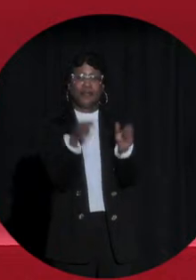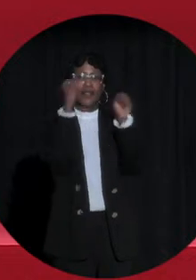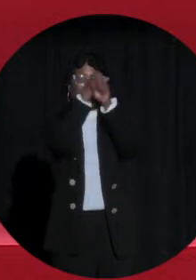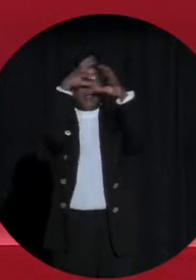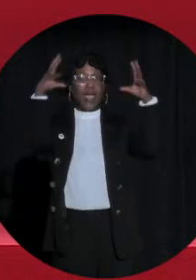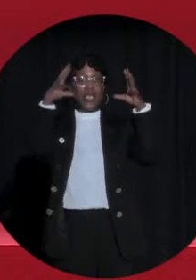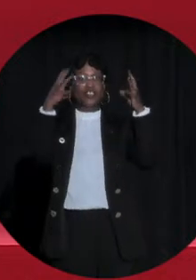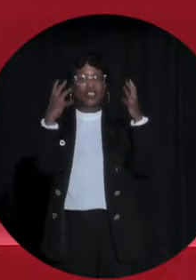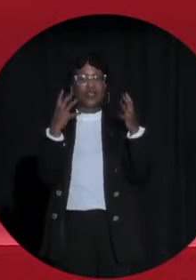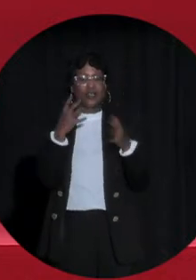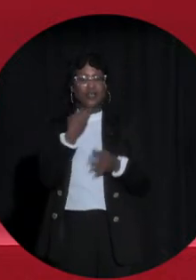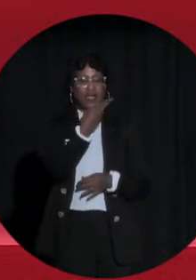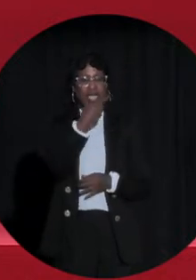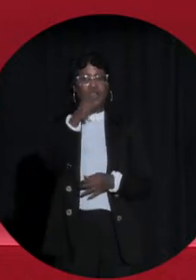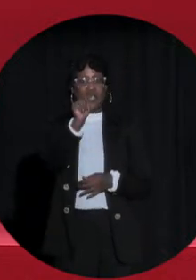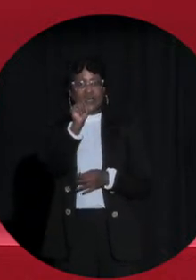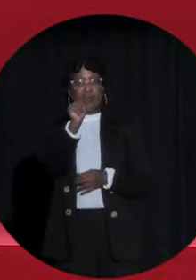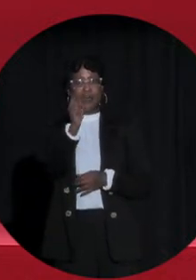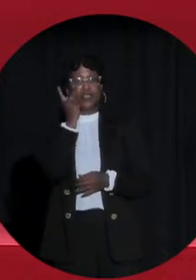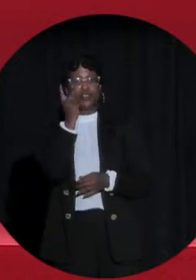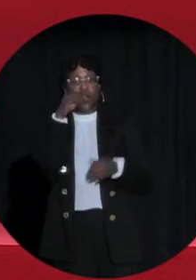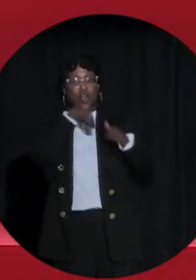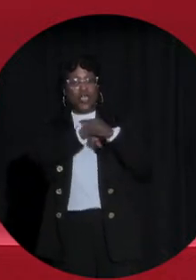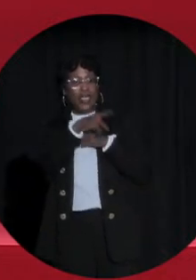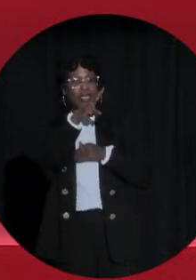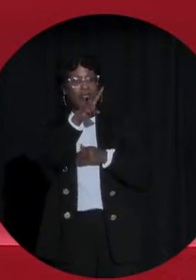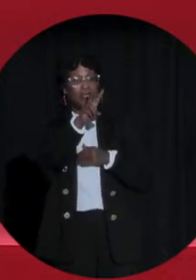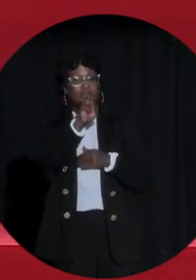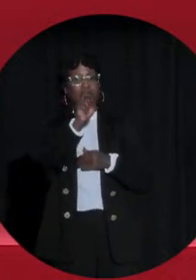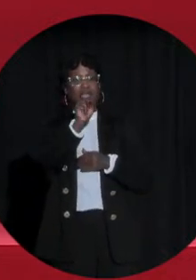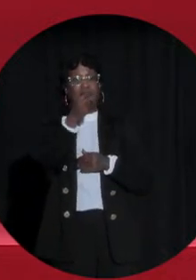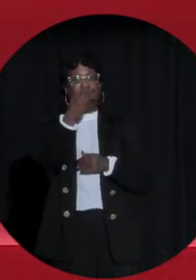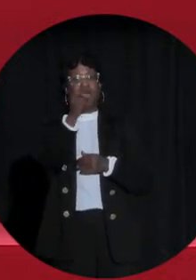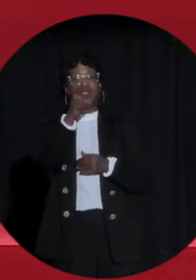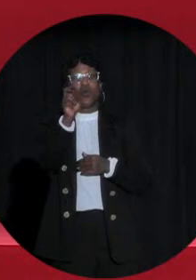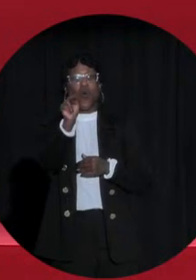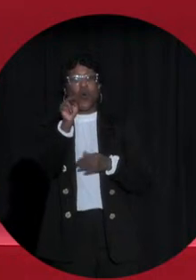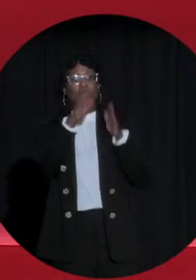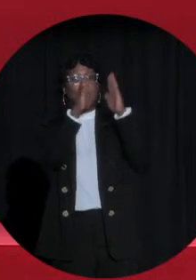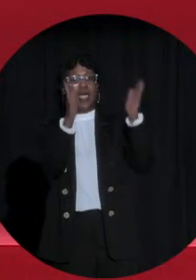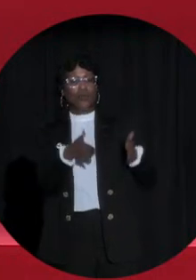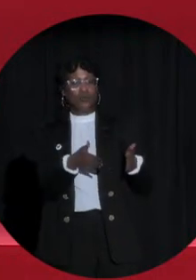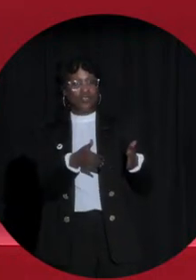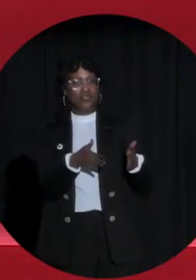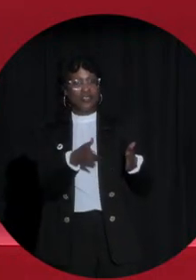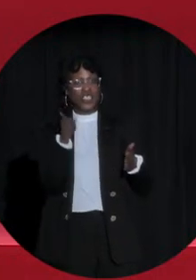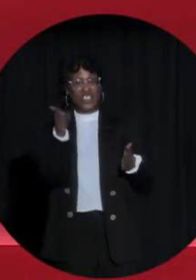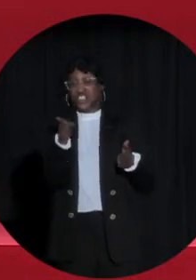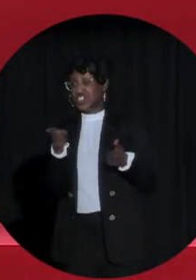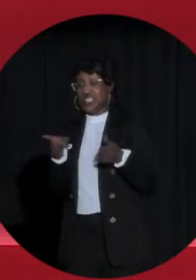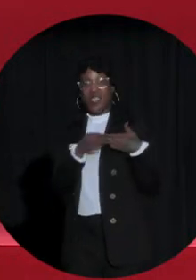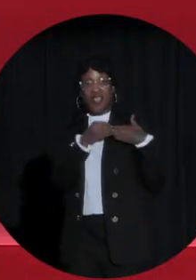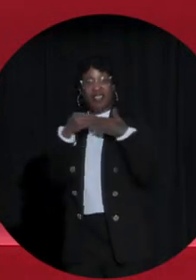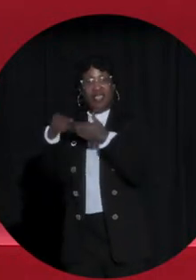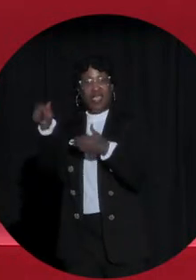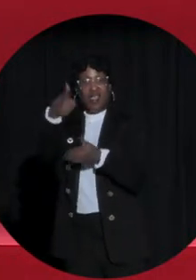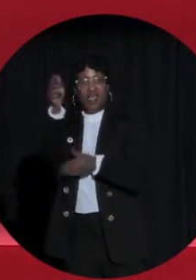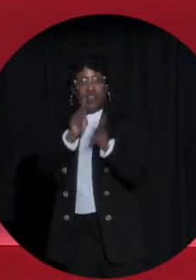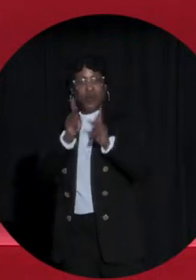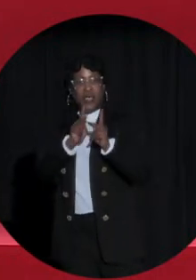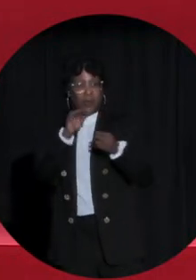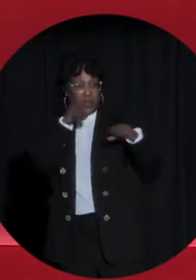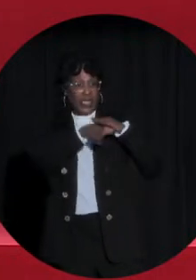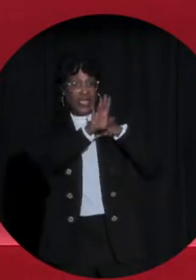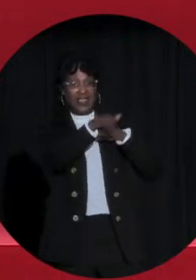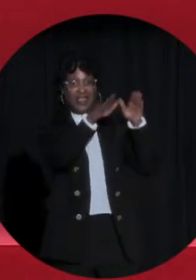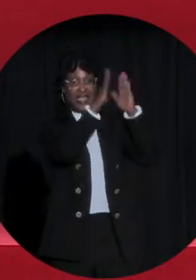Horn House, that little red house on the hill. As she led others to that stop along the railroad, she